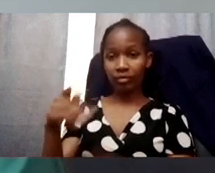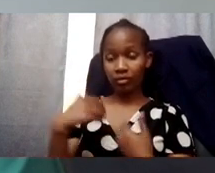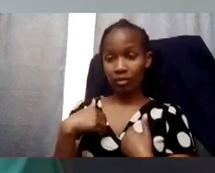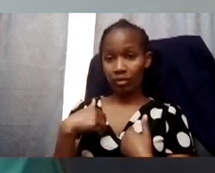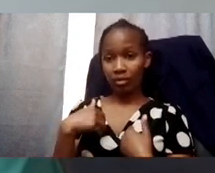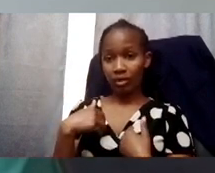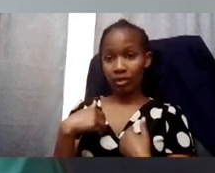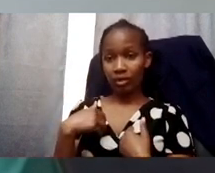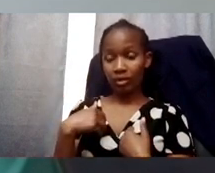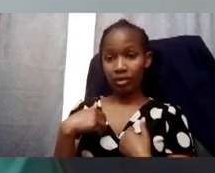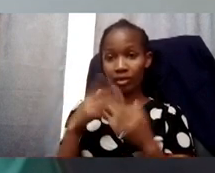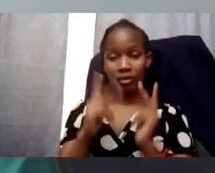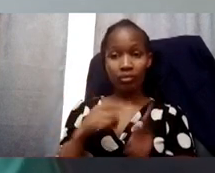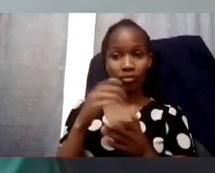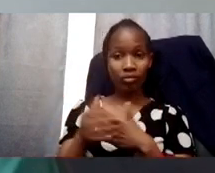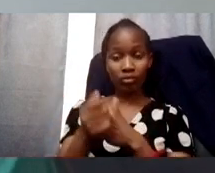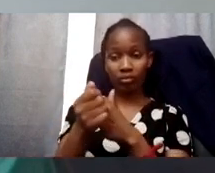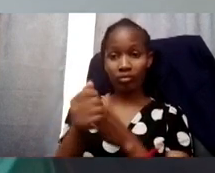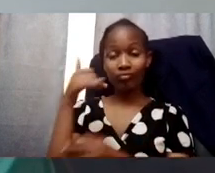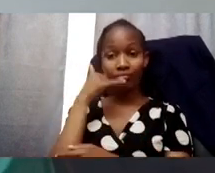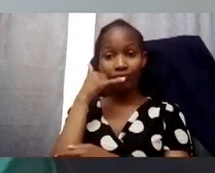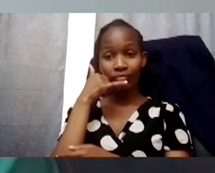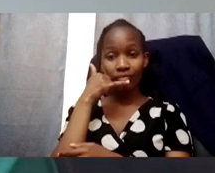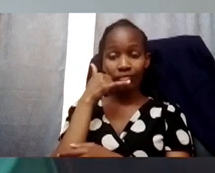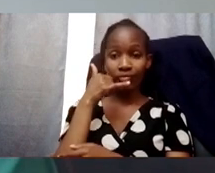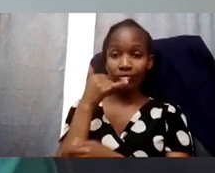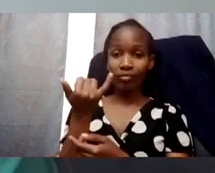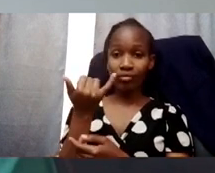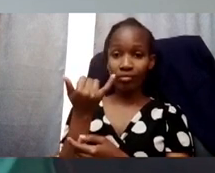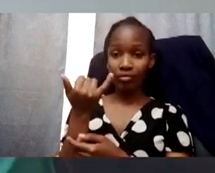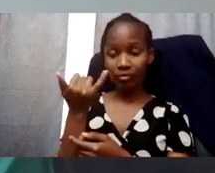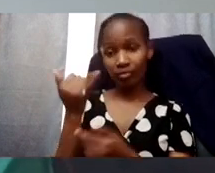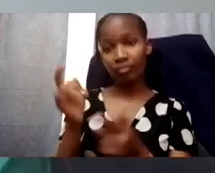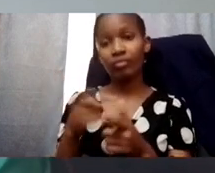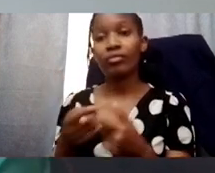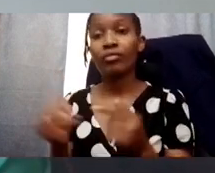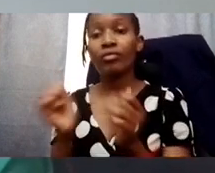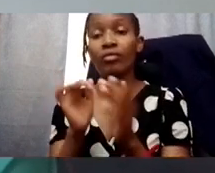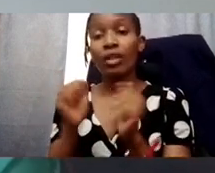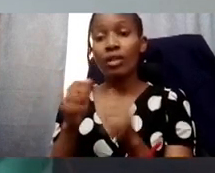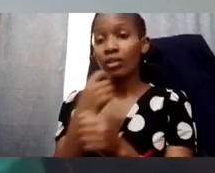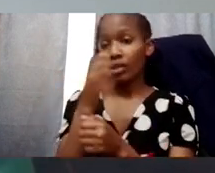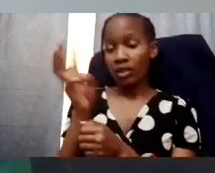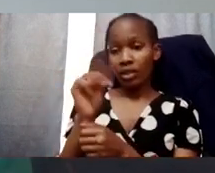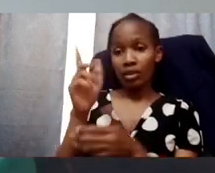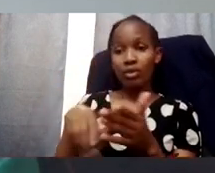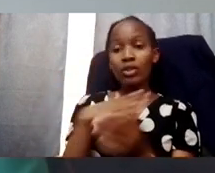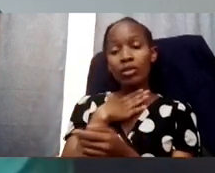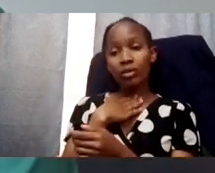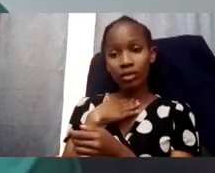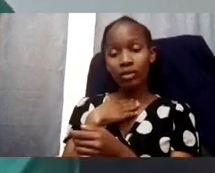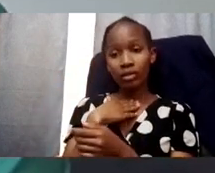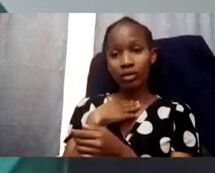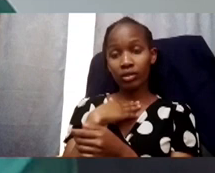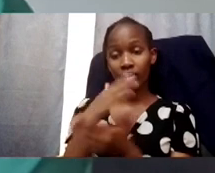somebody will need, of course, to contact RAS, the Refugee Affairs Secretariat, mm-hmm. to explain exactly what they need to what they are planning to do in the camp.